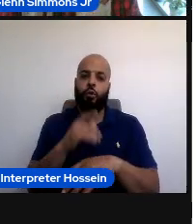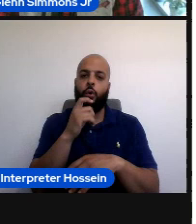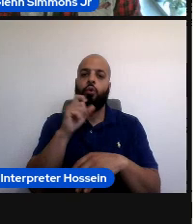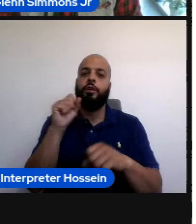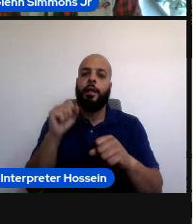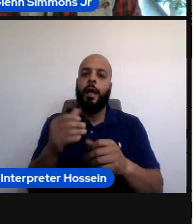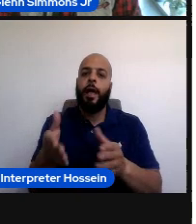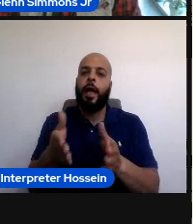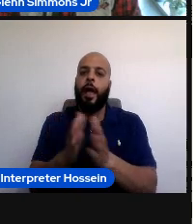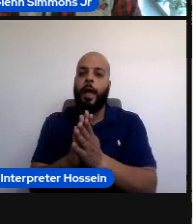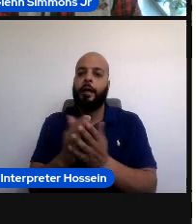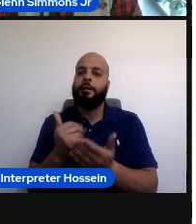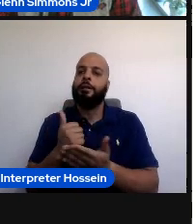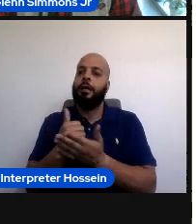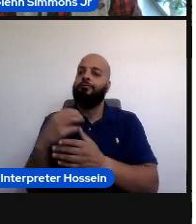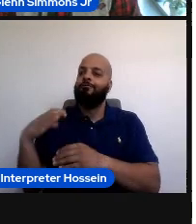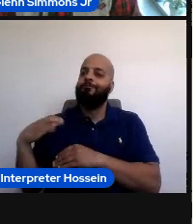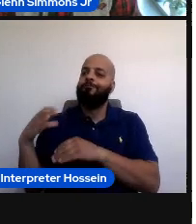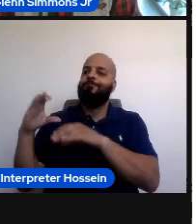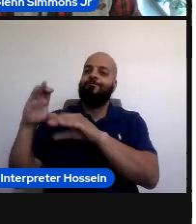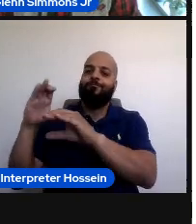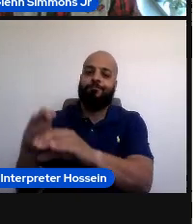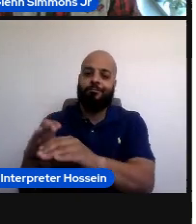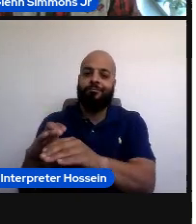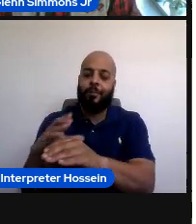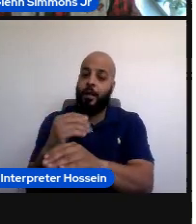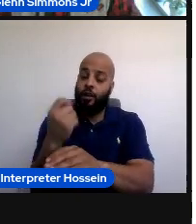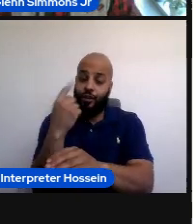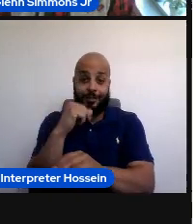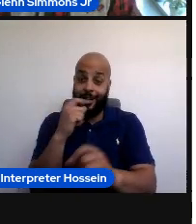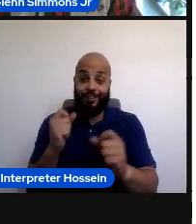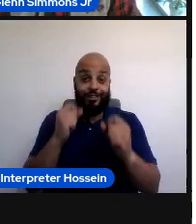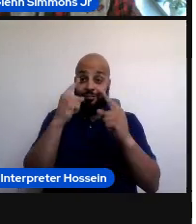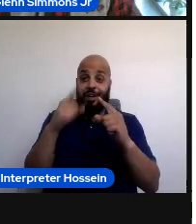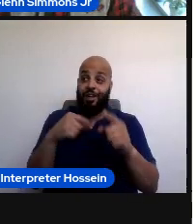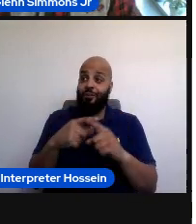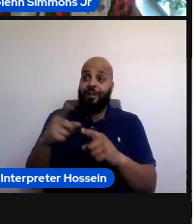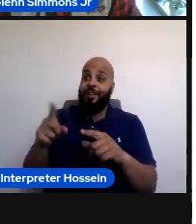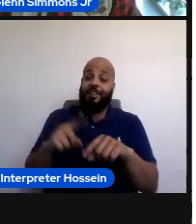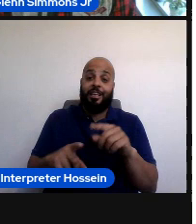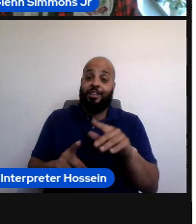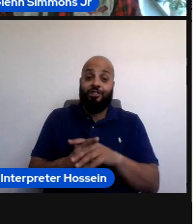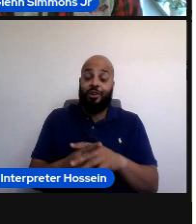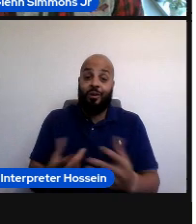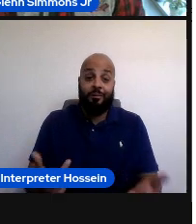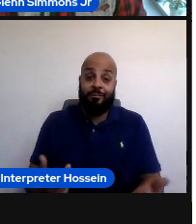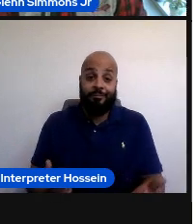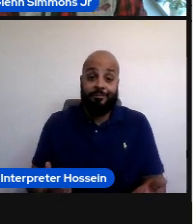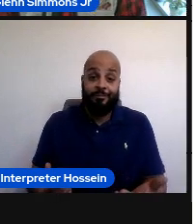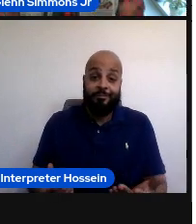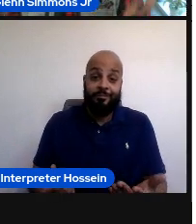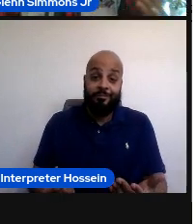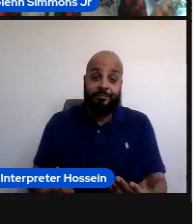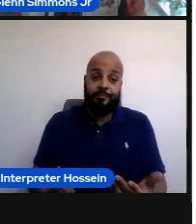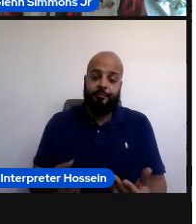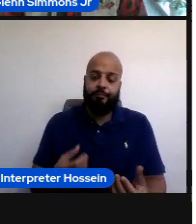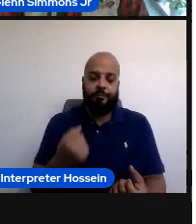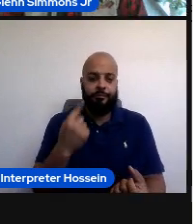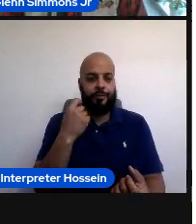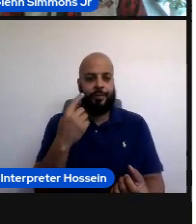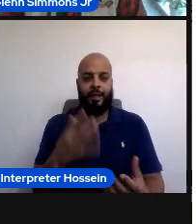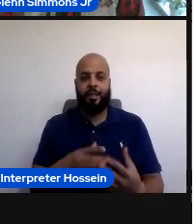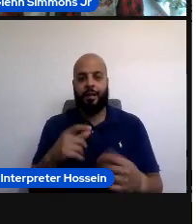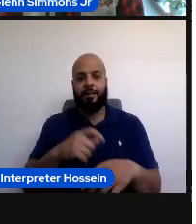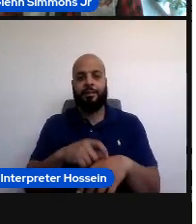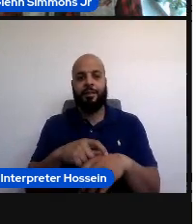to take that load off your shoulders, and not be surprised when folks can't show up the way that you expect them to. A lot of times that's